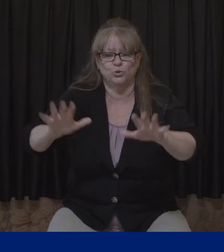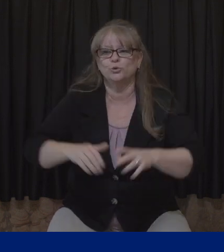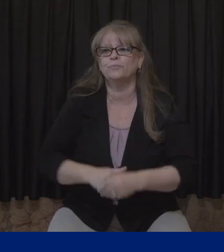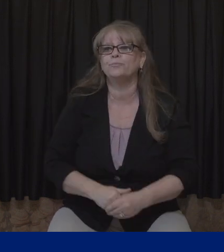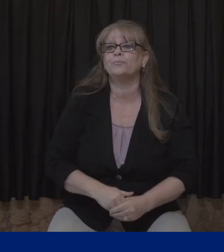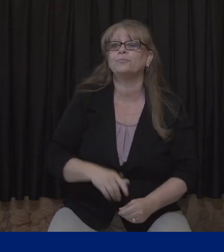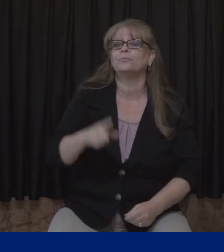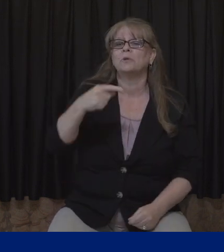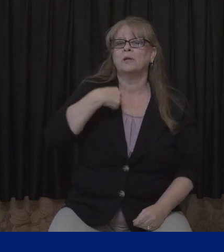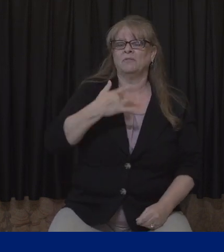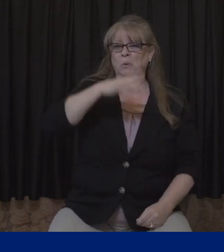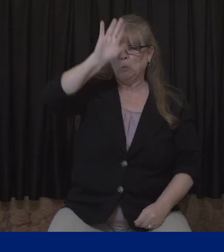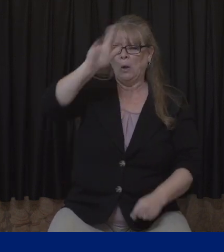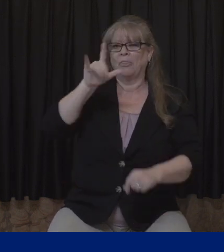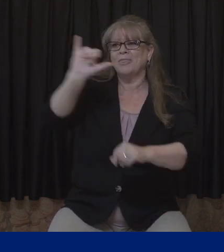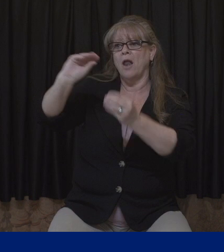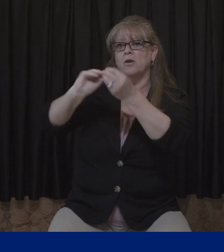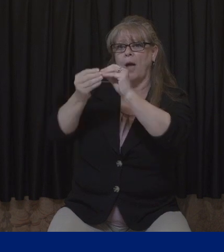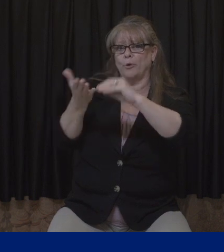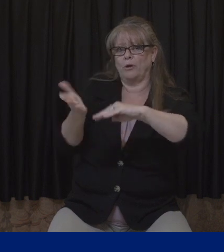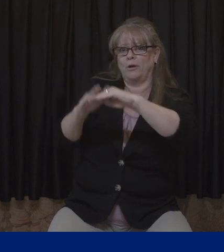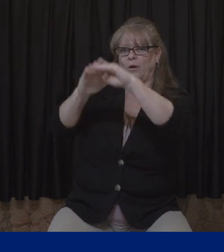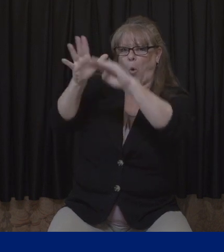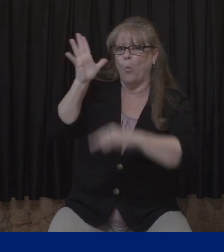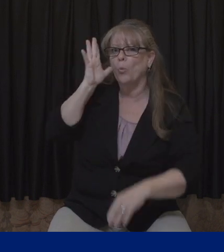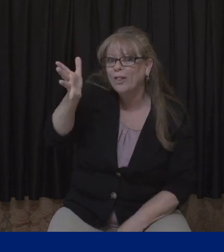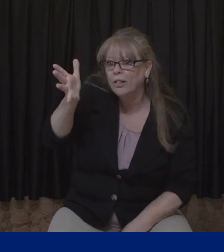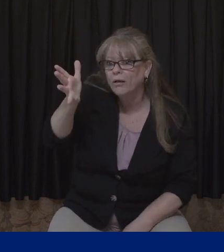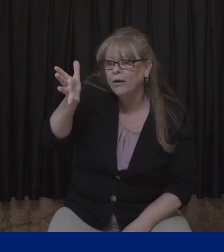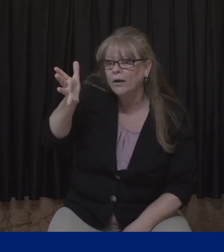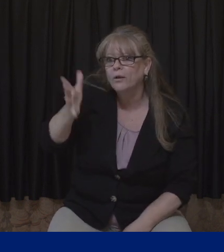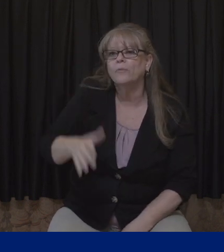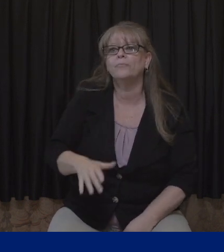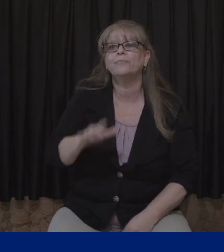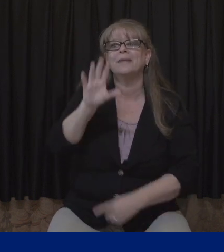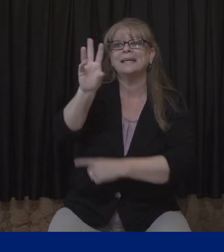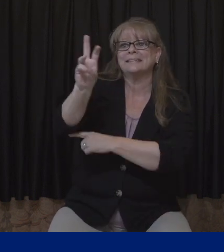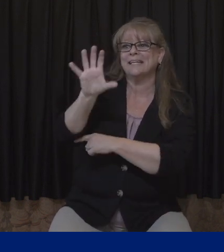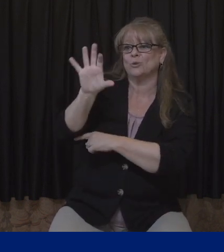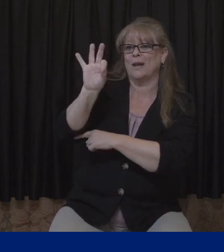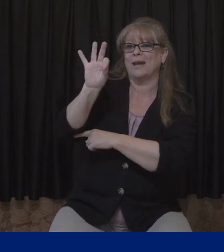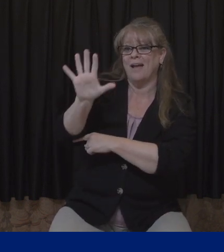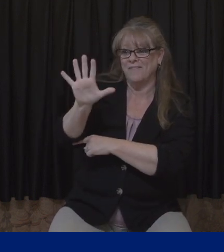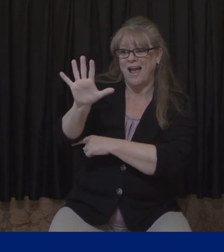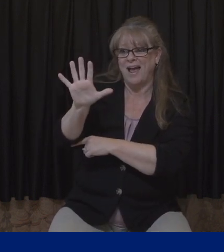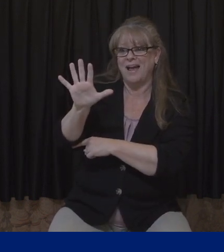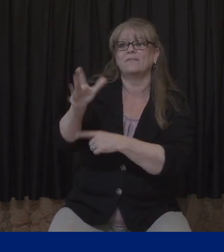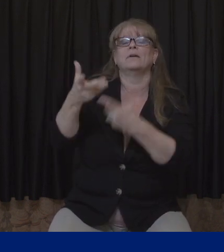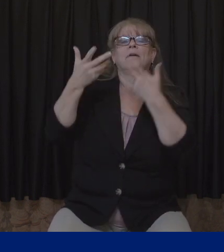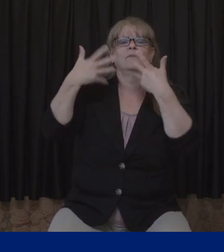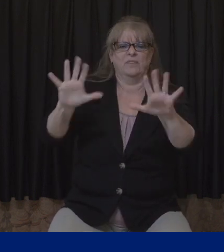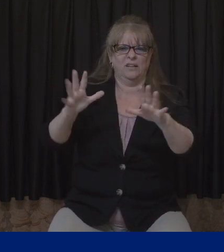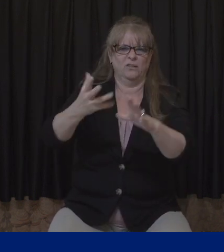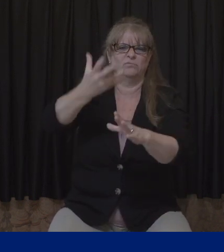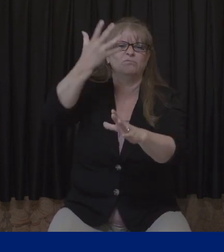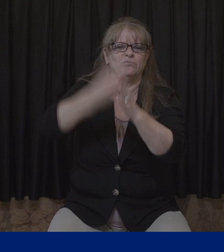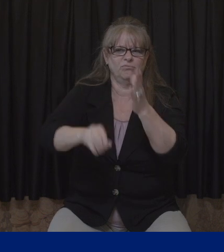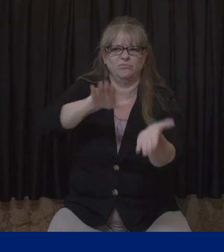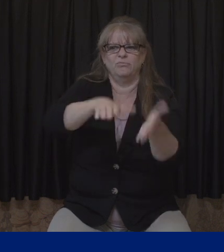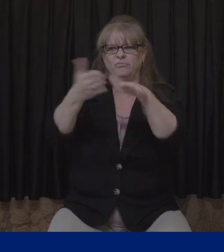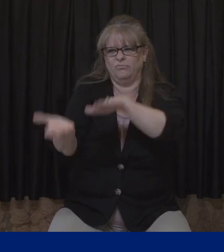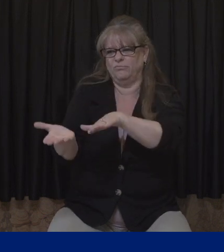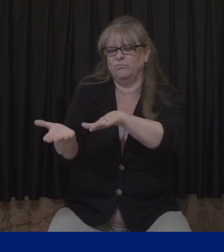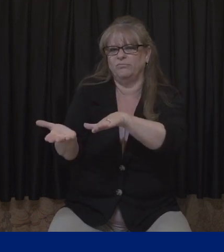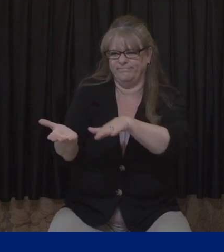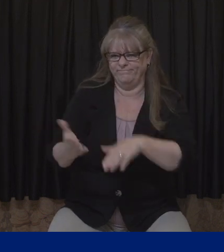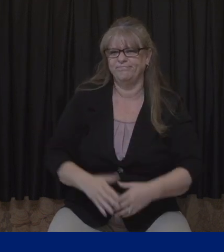tragically, 695 Coloradans have lost their lives to coronavirus over the last month and a half, and our hearts go out and